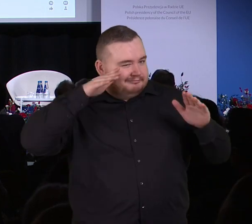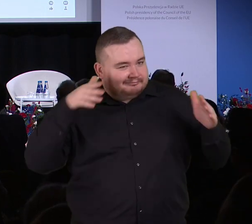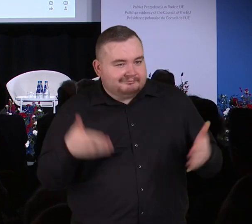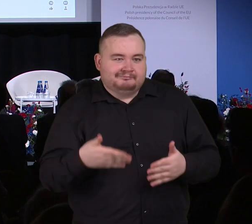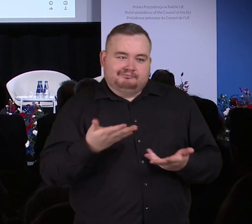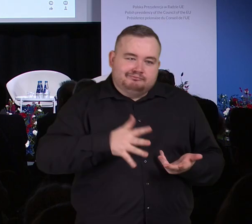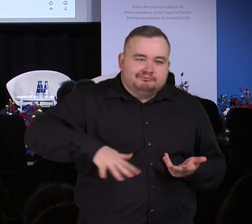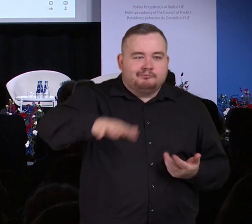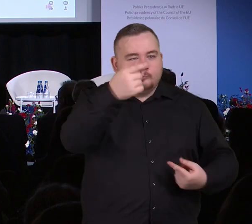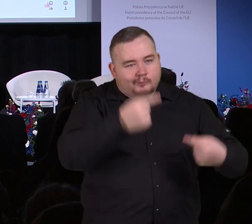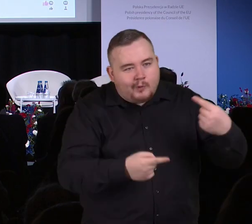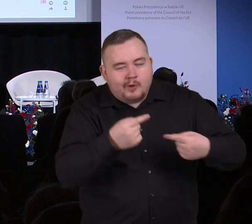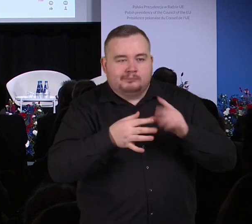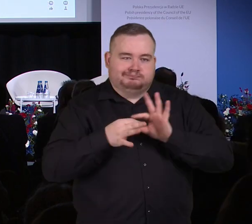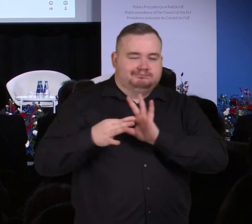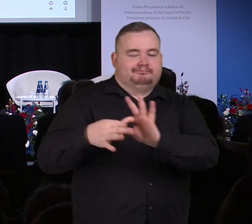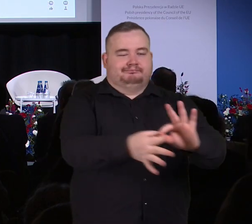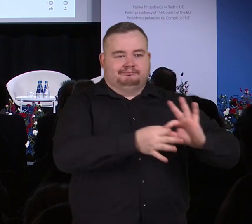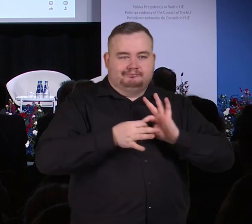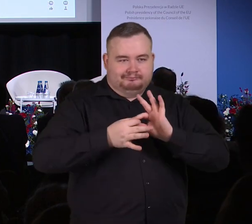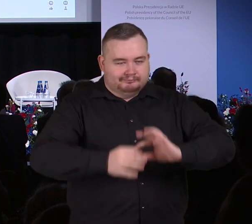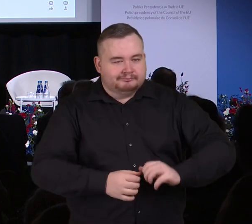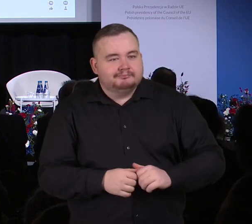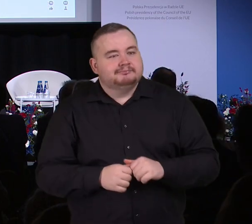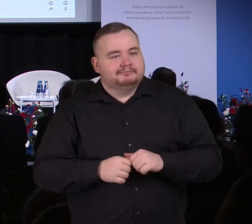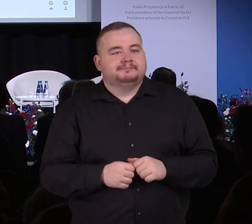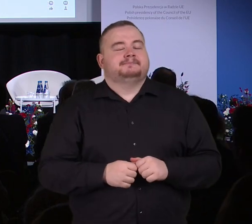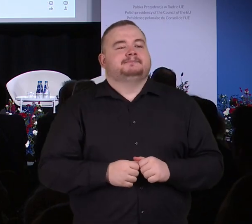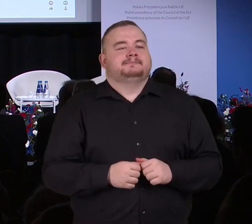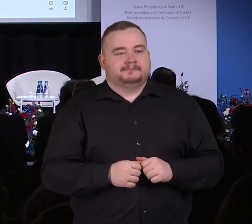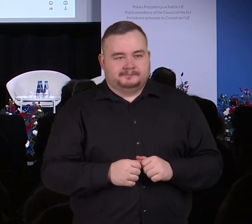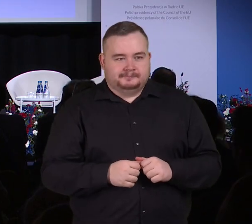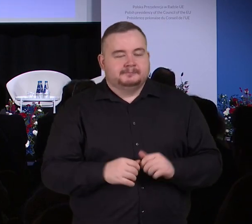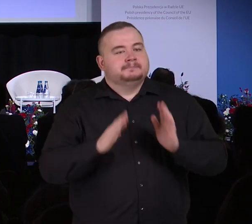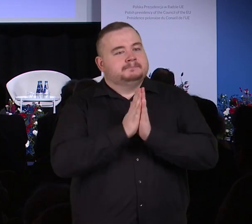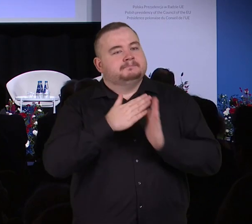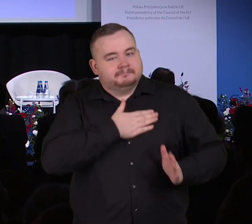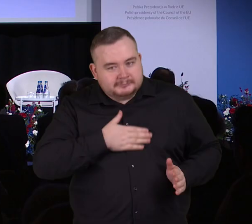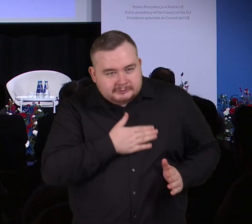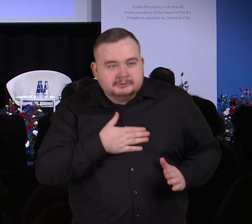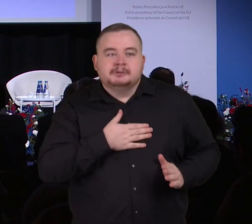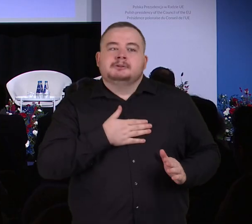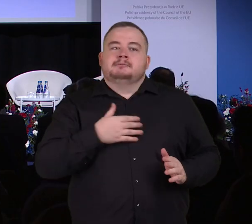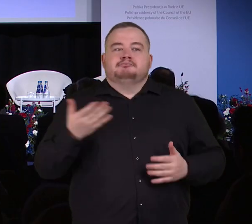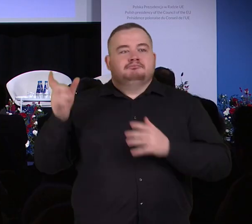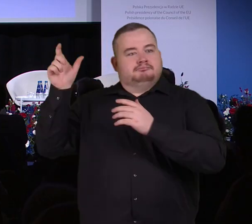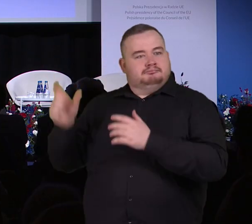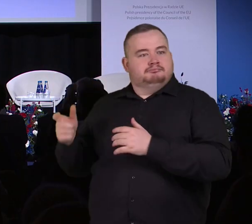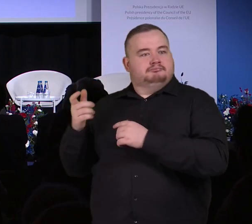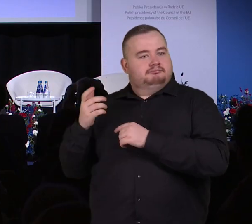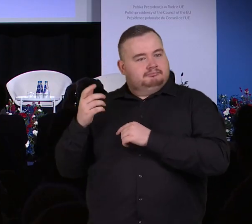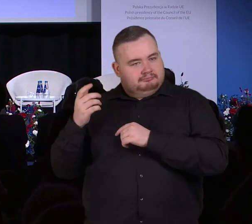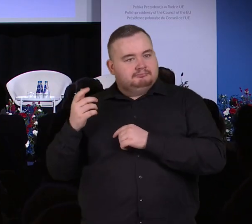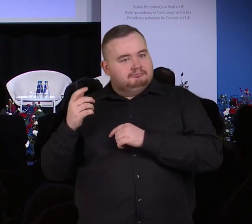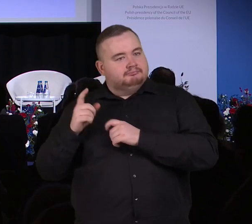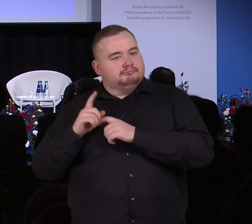introduce the first set of the panel, because we divided today discussion on the territorial